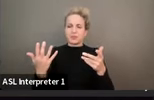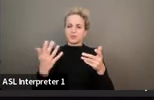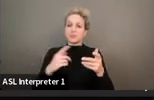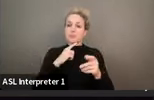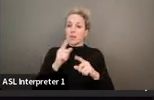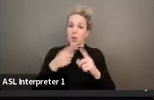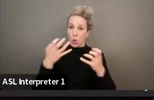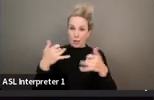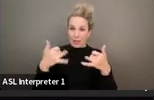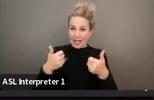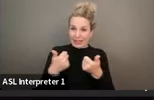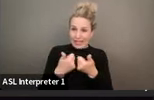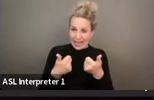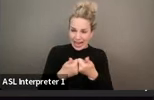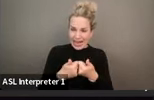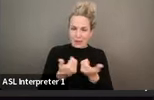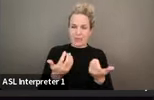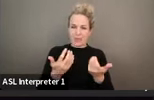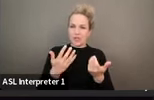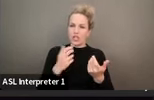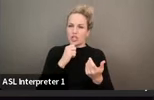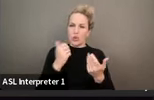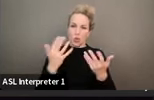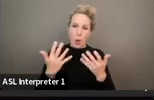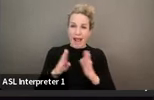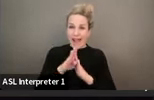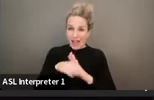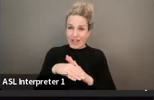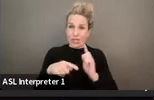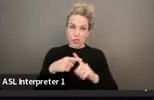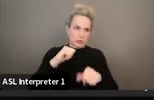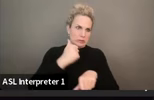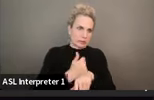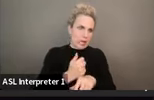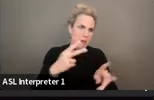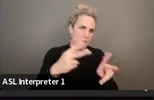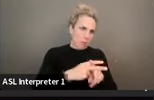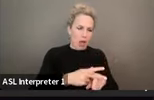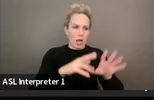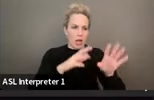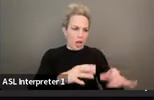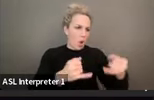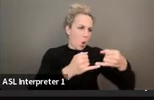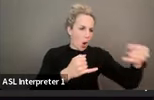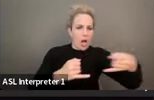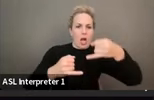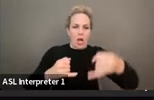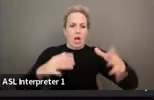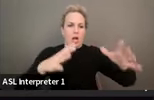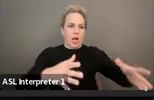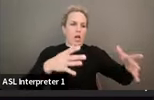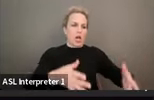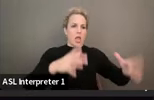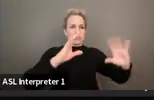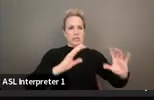Because when you want to play the game, you want to play. You don't necessarily want to wait a whole half hour for all these things to be plugged in and all the wires to be managed and to